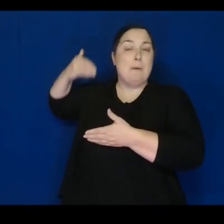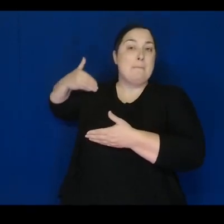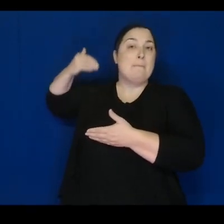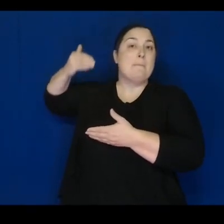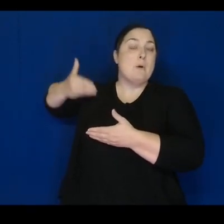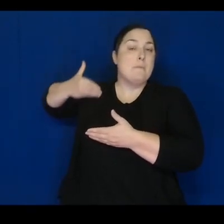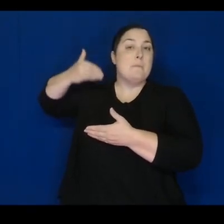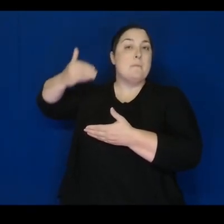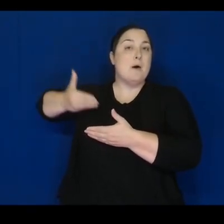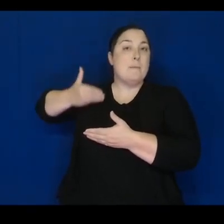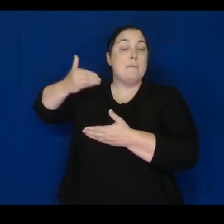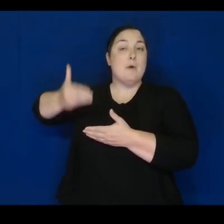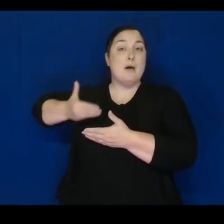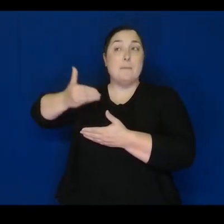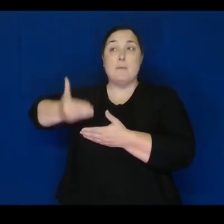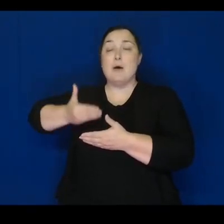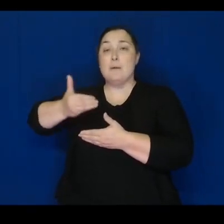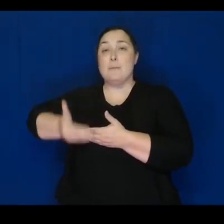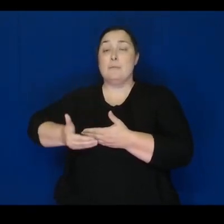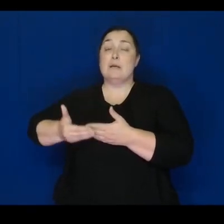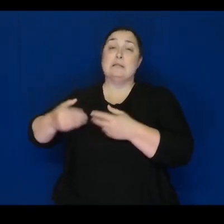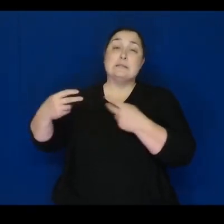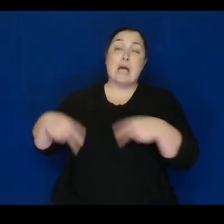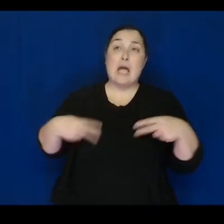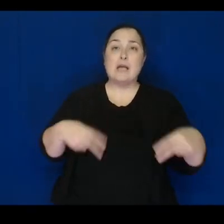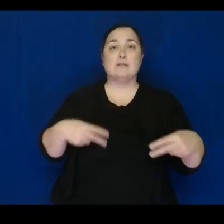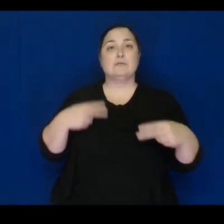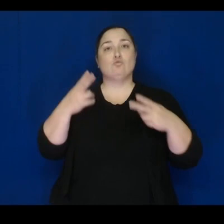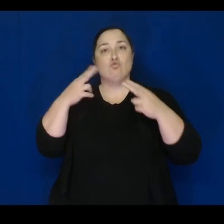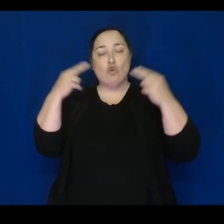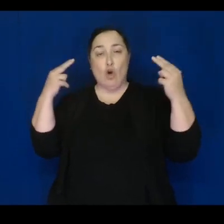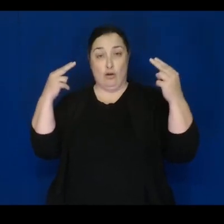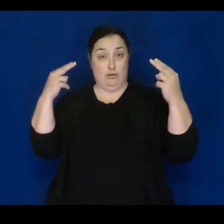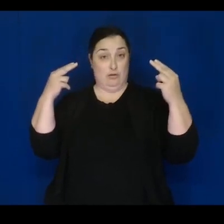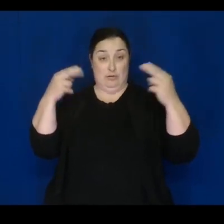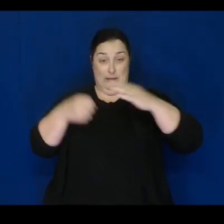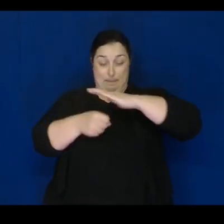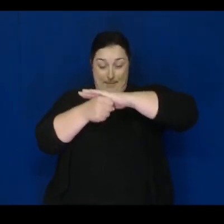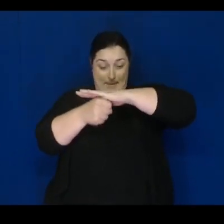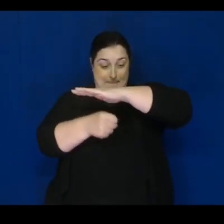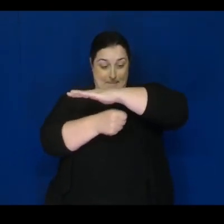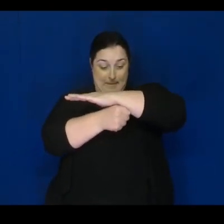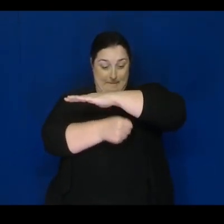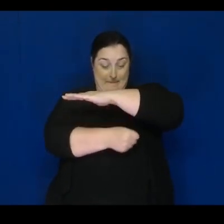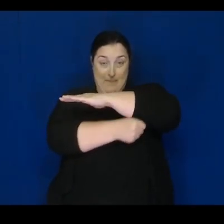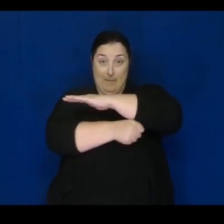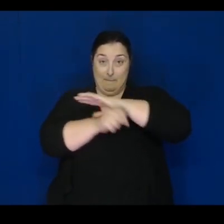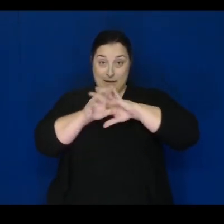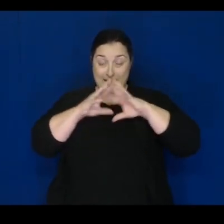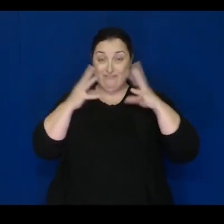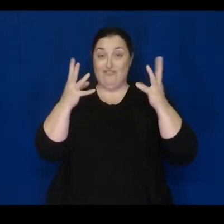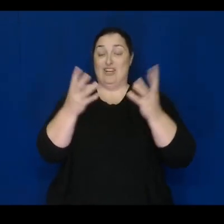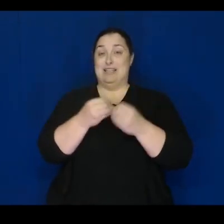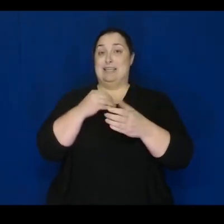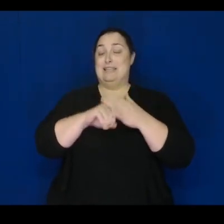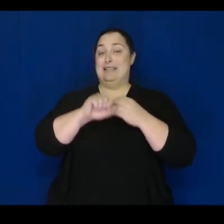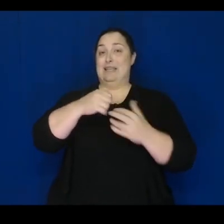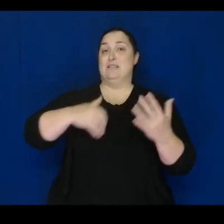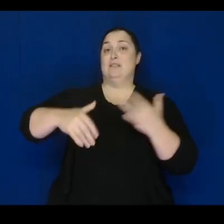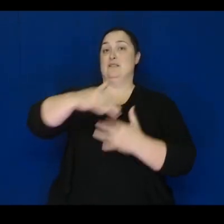stories, dances and songs underpin all Anangu belief systems in society.